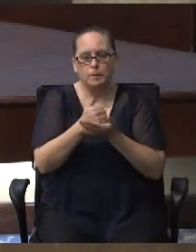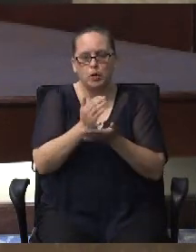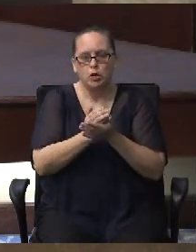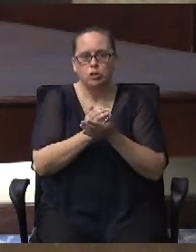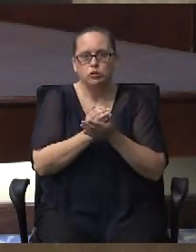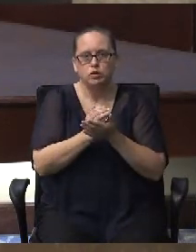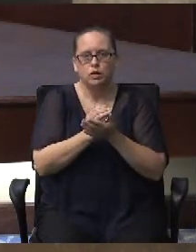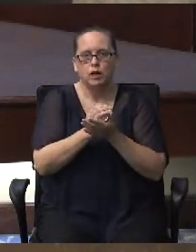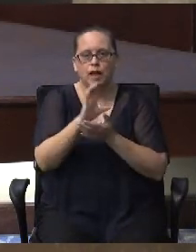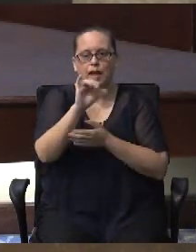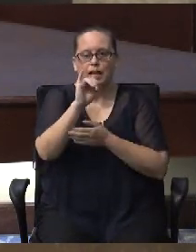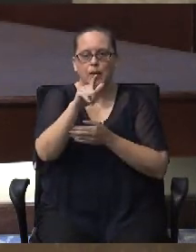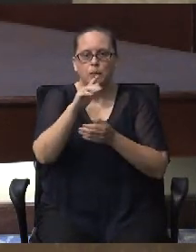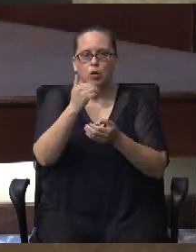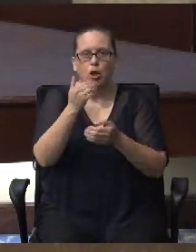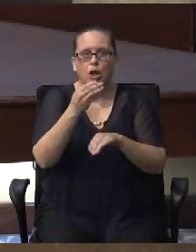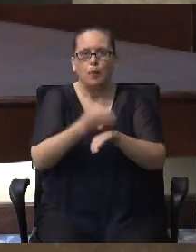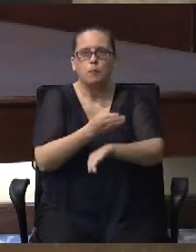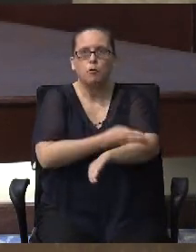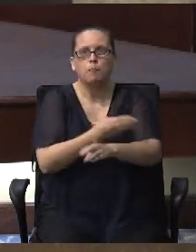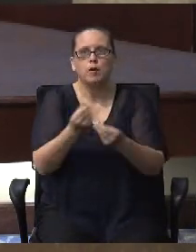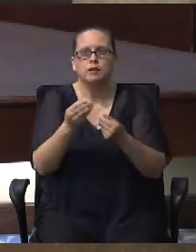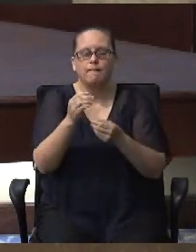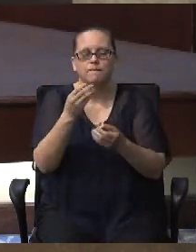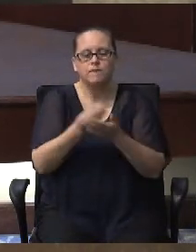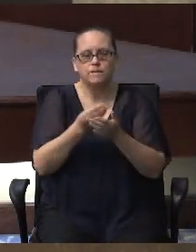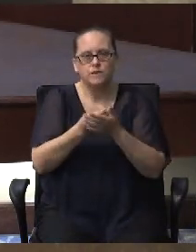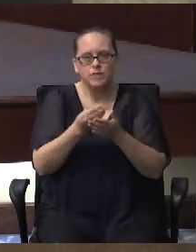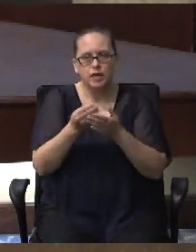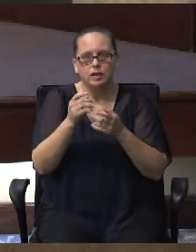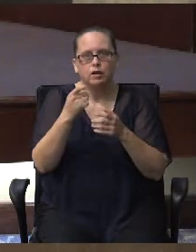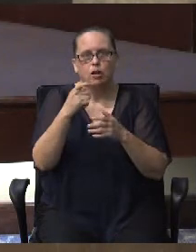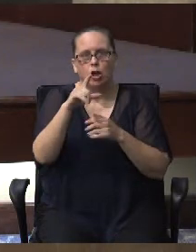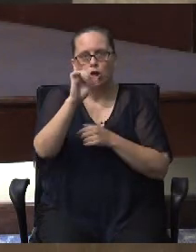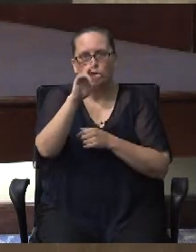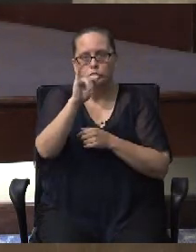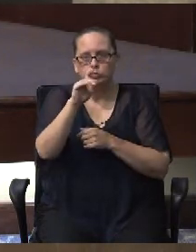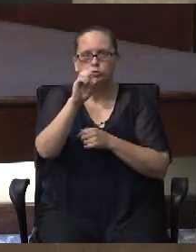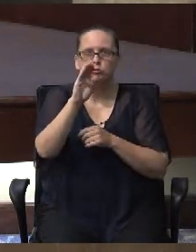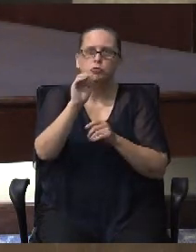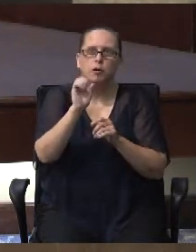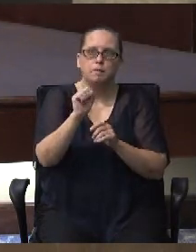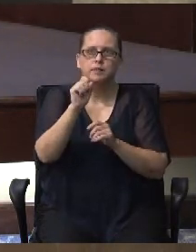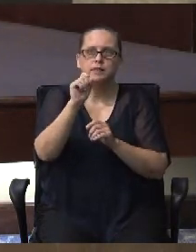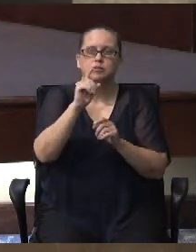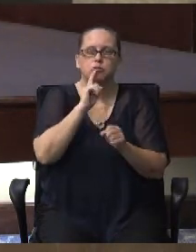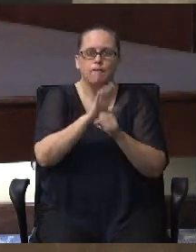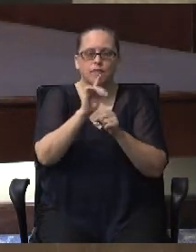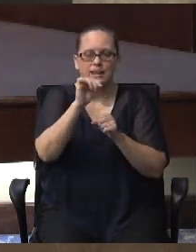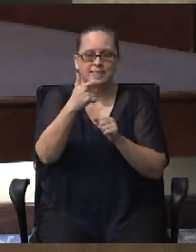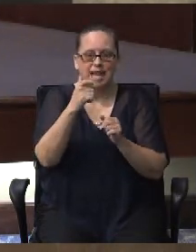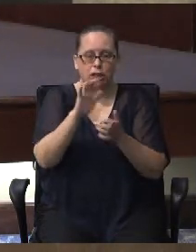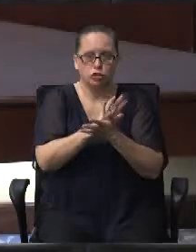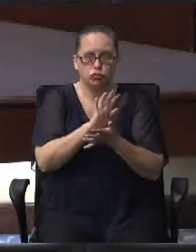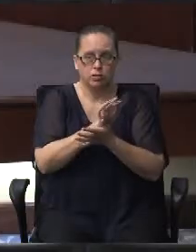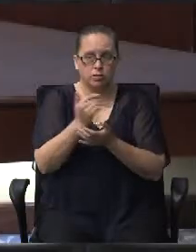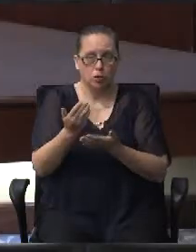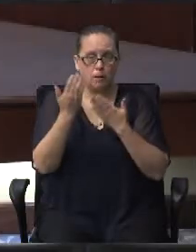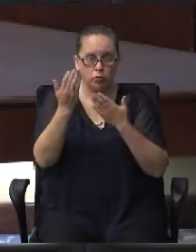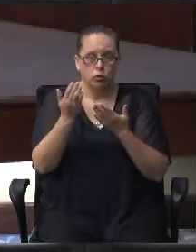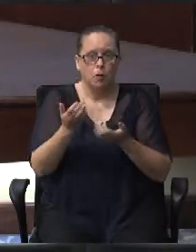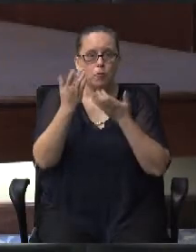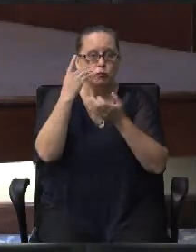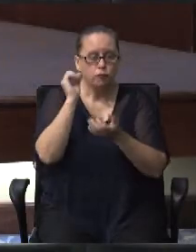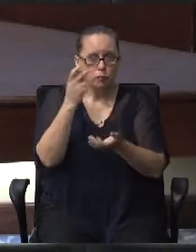and Capital Improvements Program, including fee schedules, financial statements, glossary of terms, acronyms, and certified tax worksheet. Is there a motion? Motion